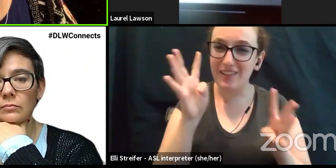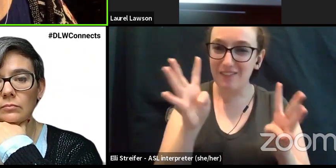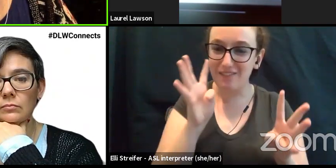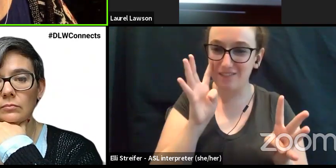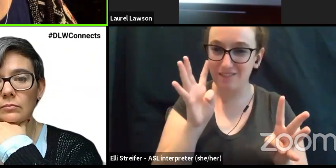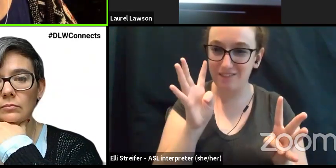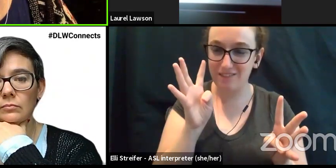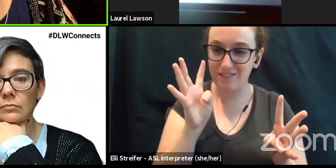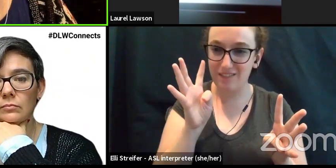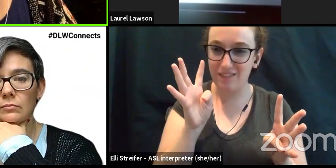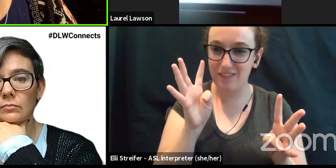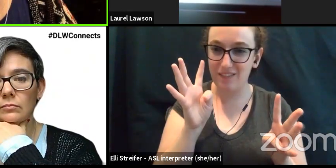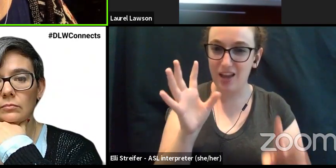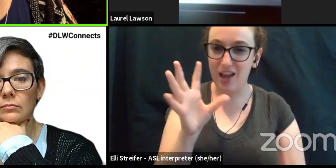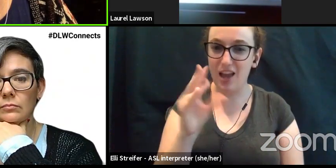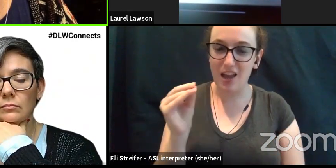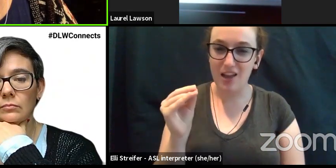and